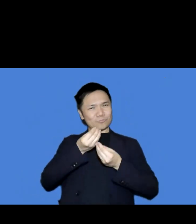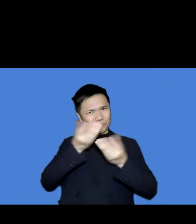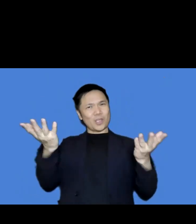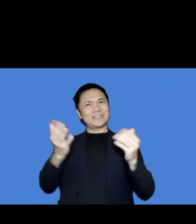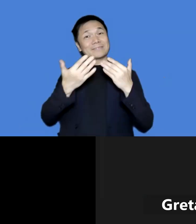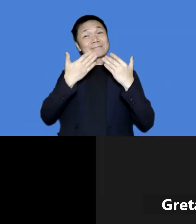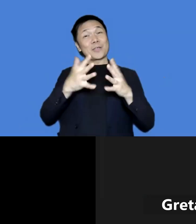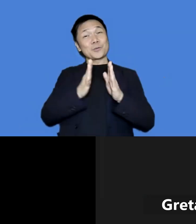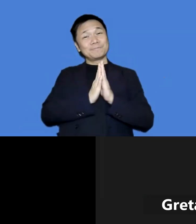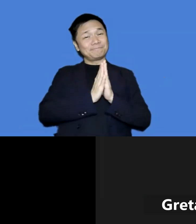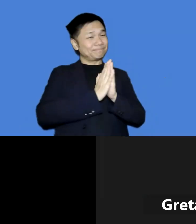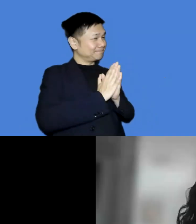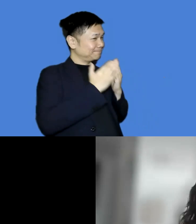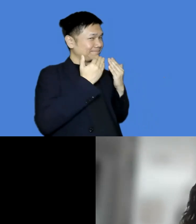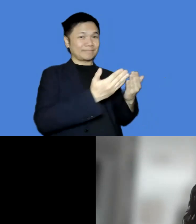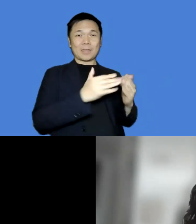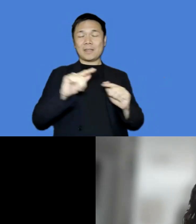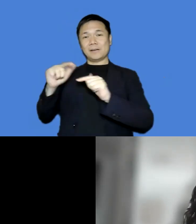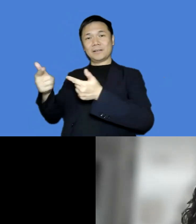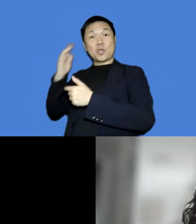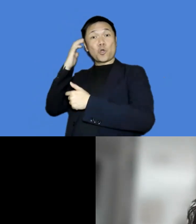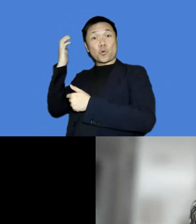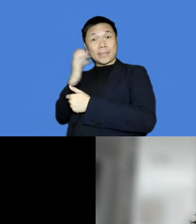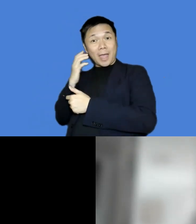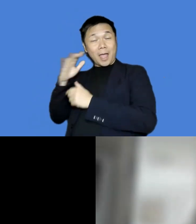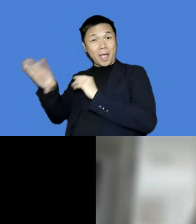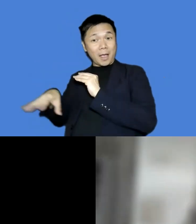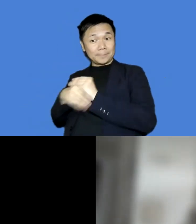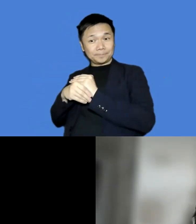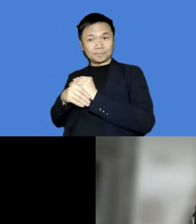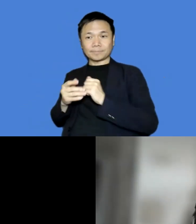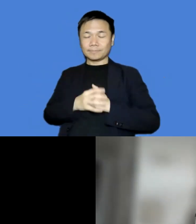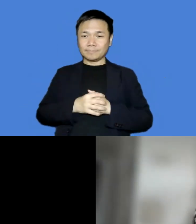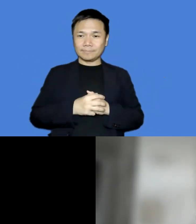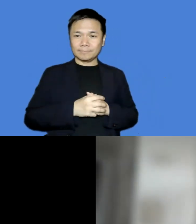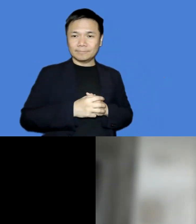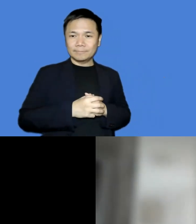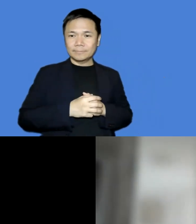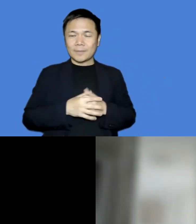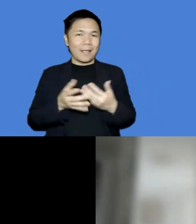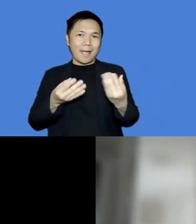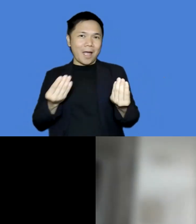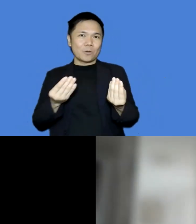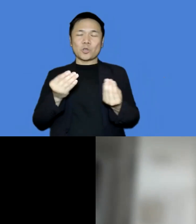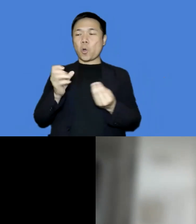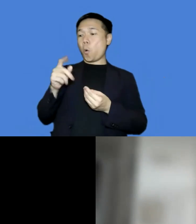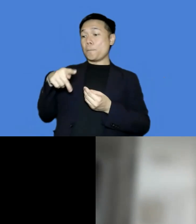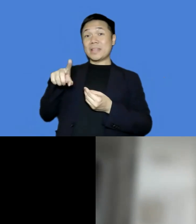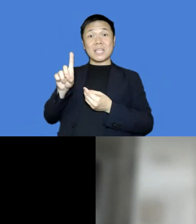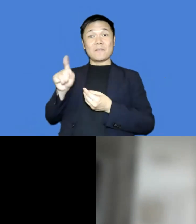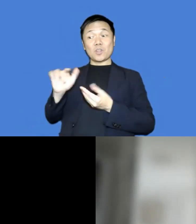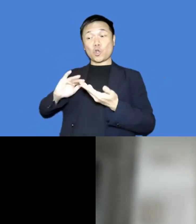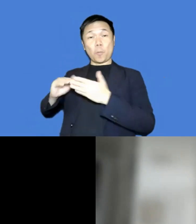you like to add anything to how can grassroots level OPDs participate as